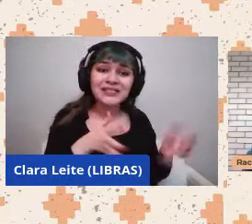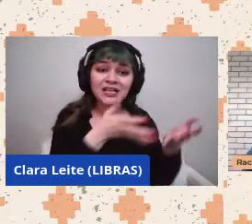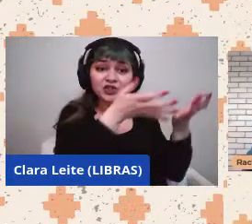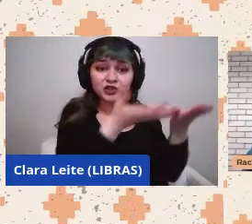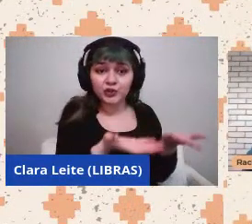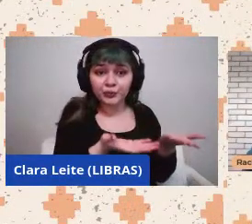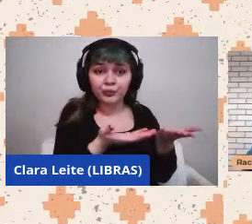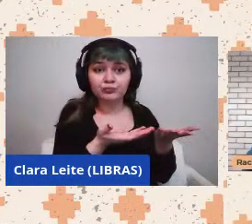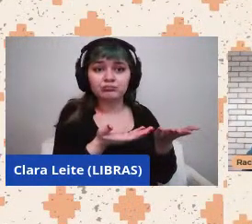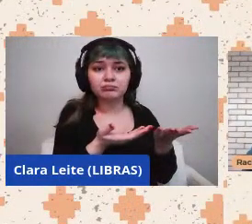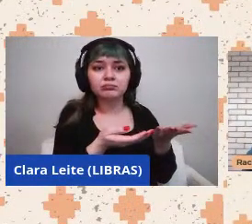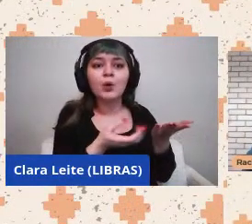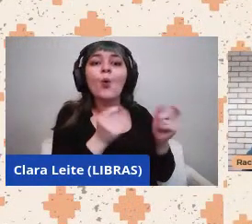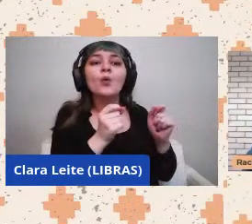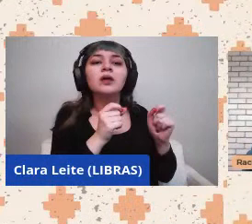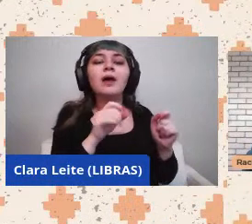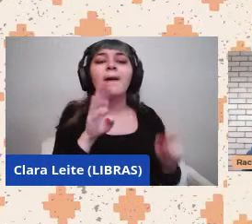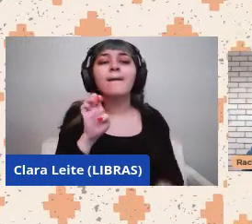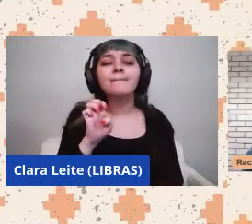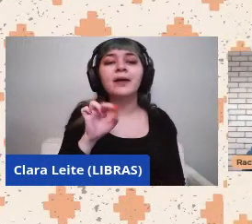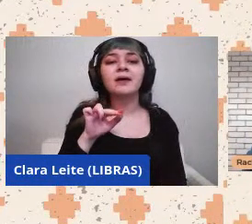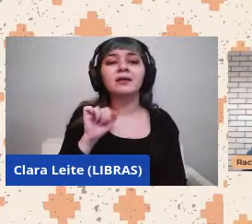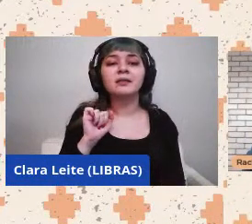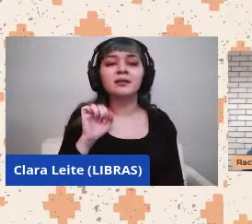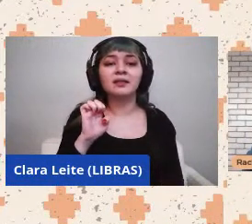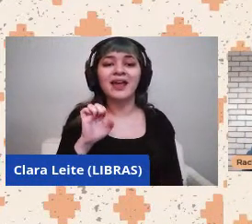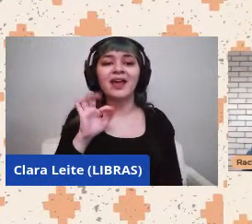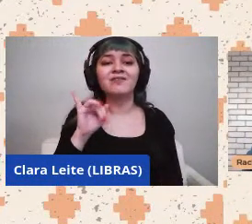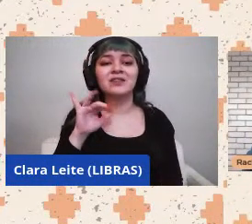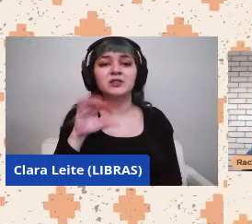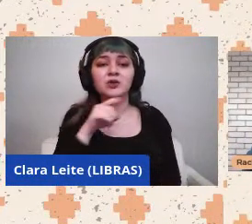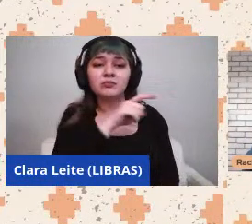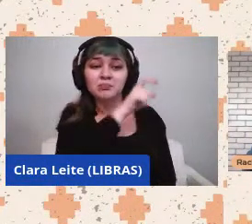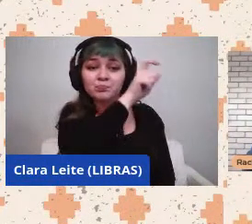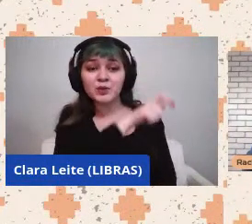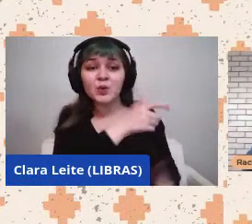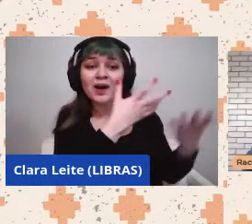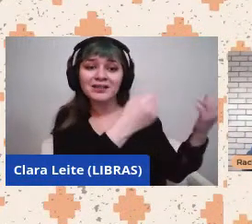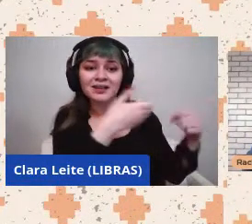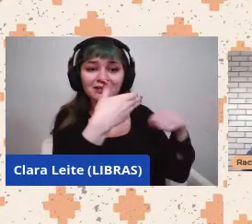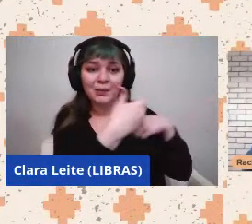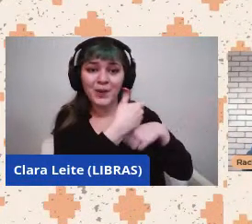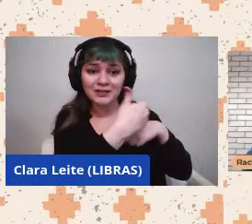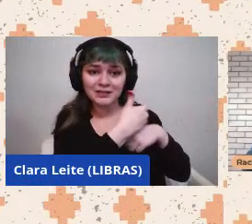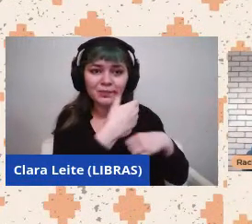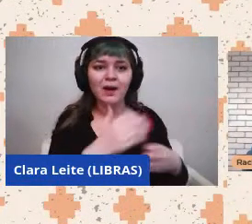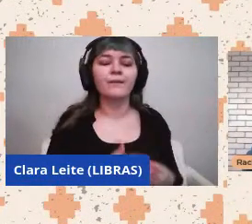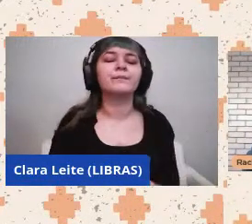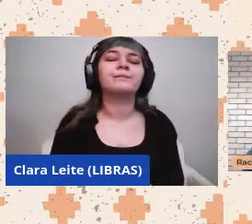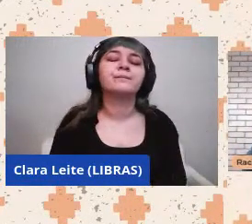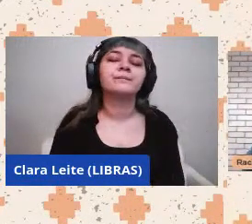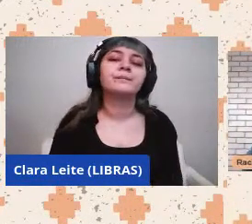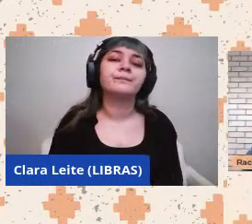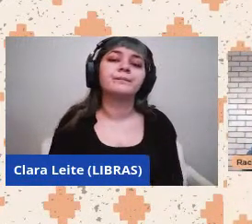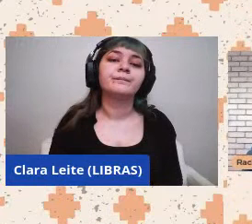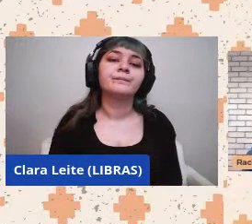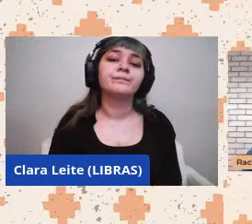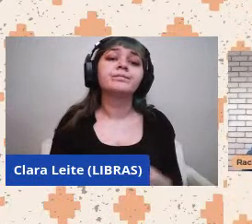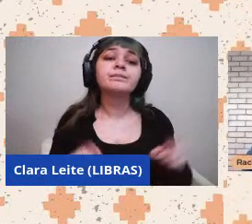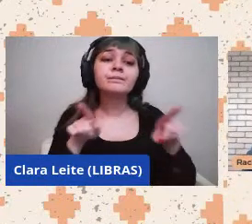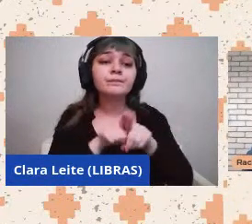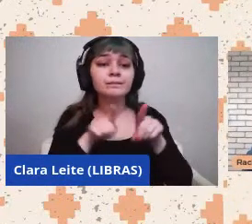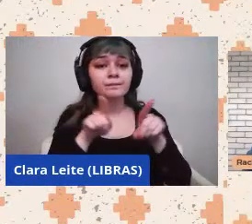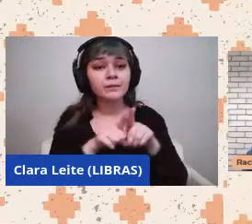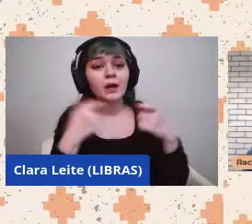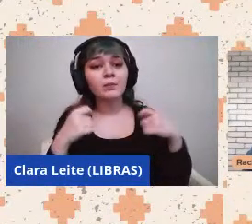the potential benefits to the research participants? Next slide, please. And then you're also required to